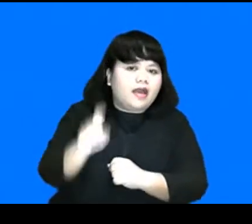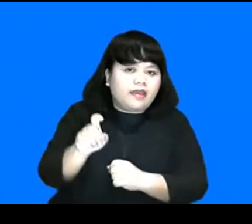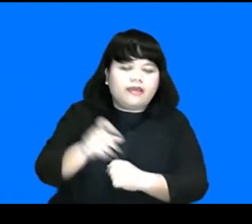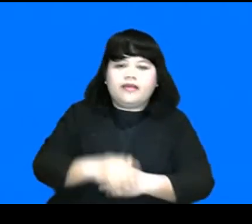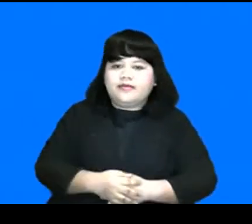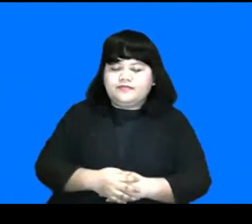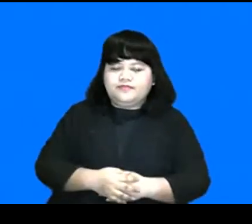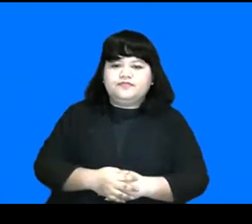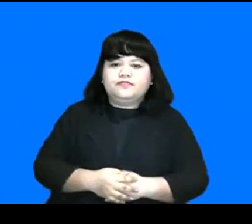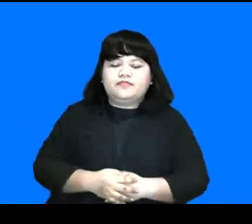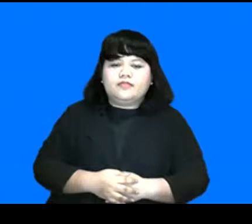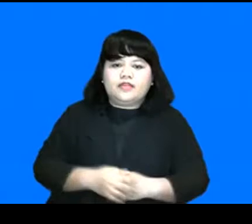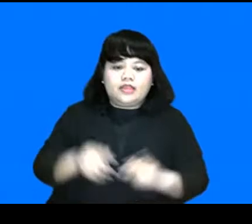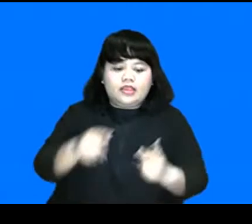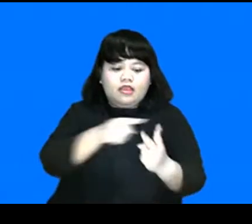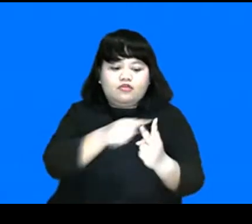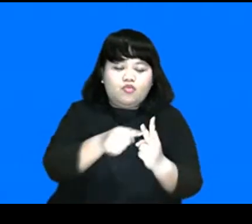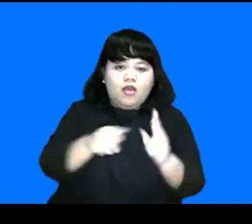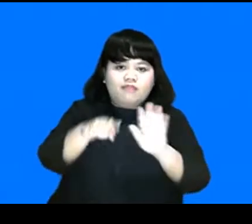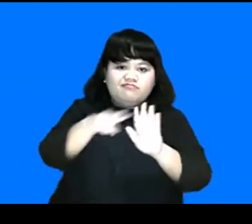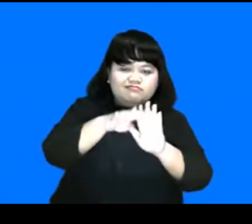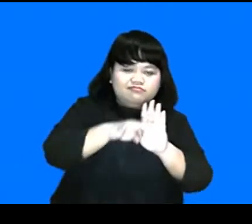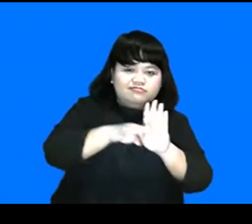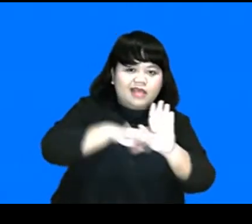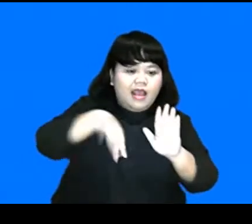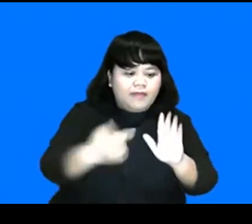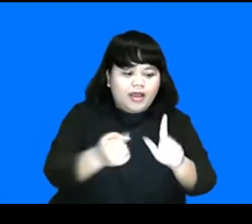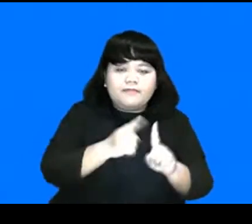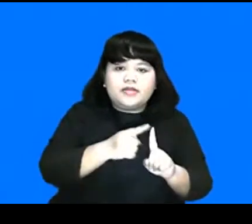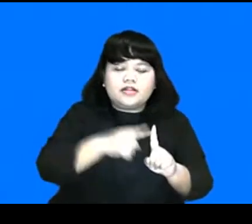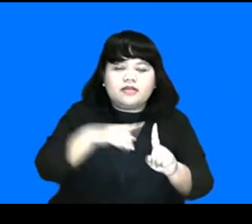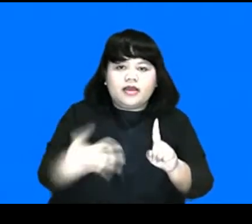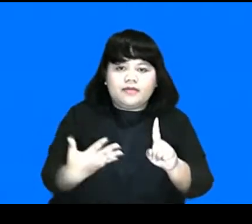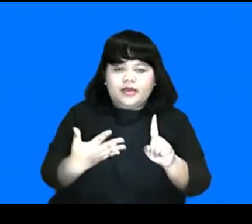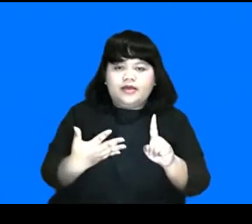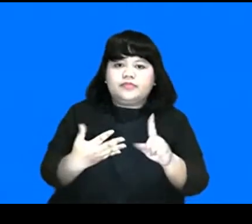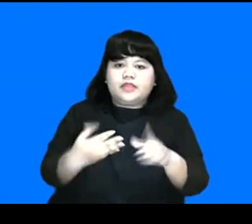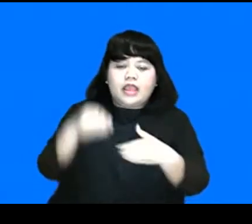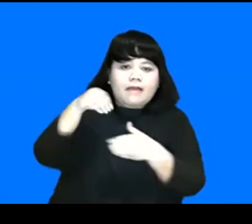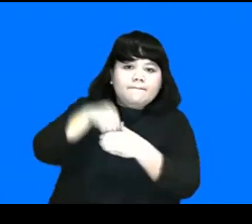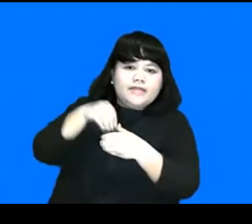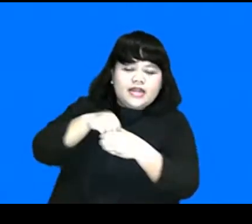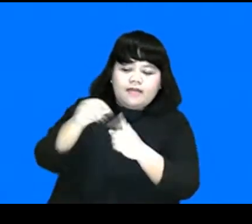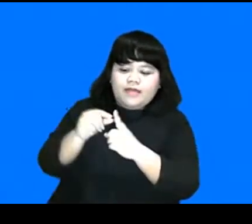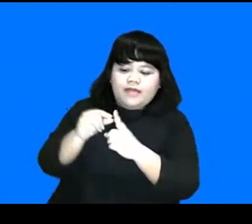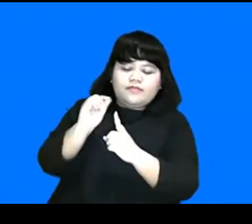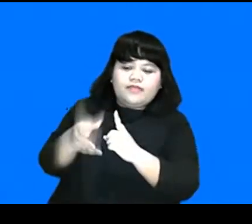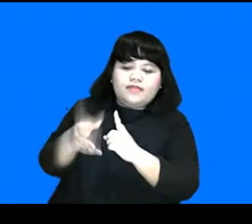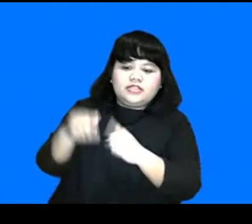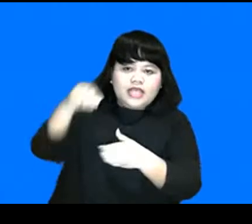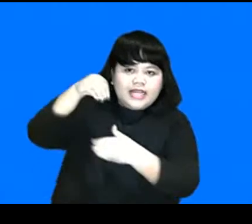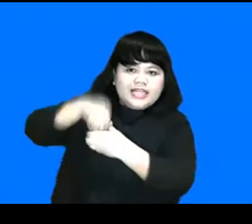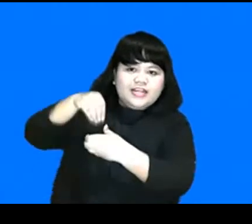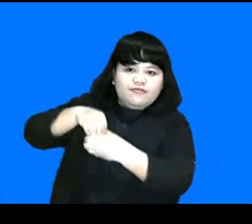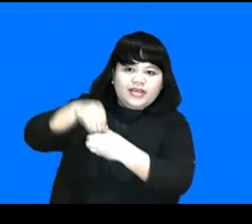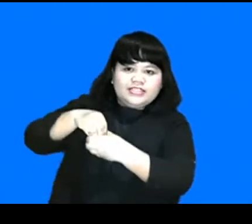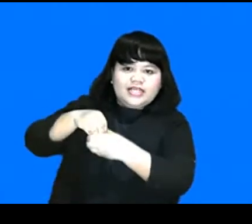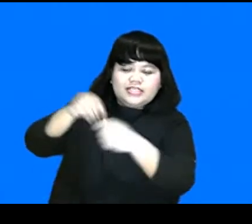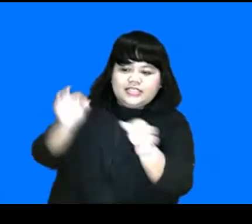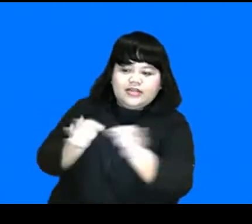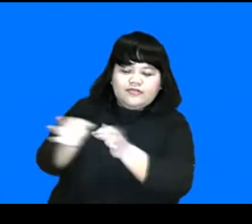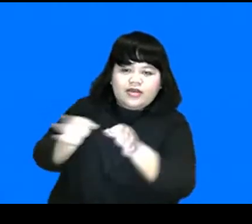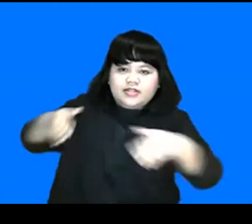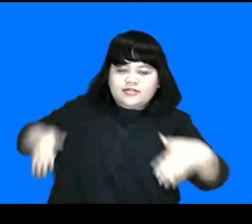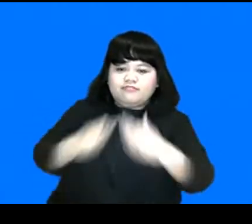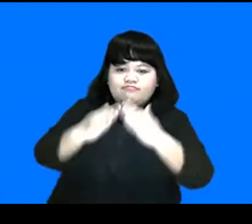are including the revenues from the taxation must be invested in public infrastructure, such as school,